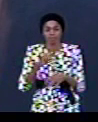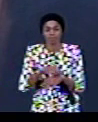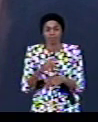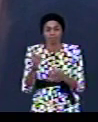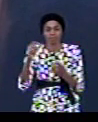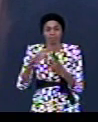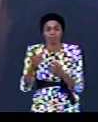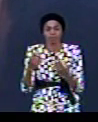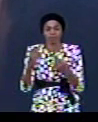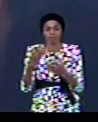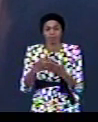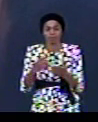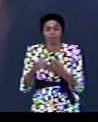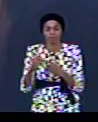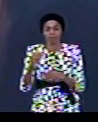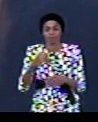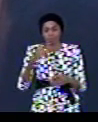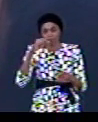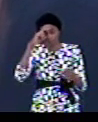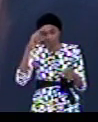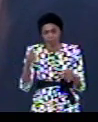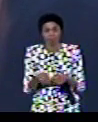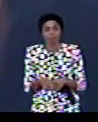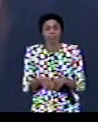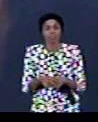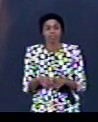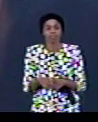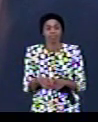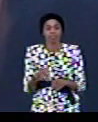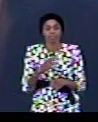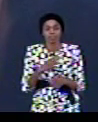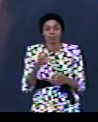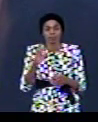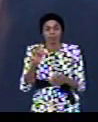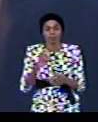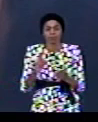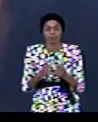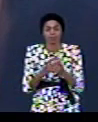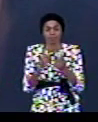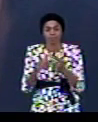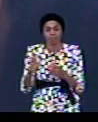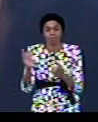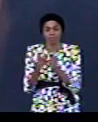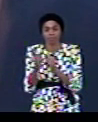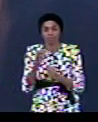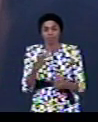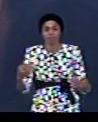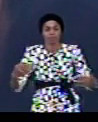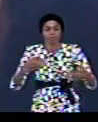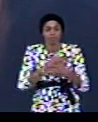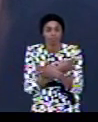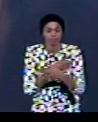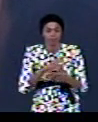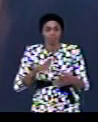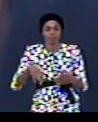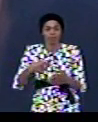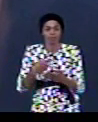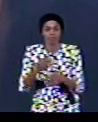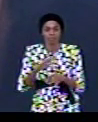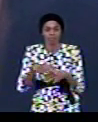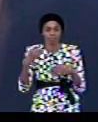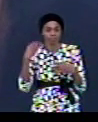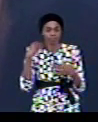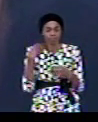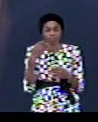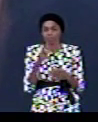until he came near to his brother. And Esau ran to meet him, and embraced him, and fell on his neck, and kissed